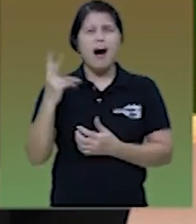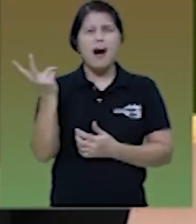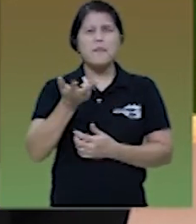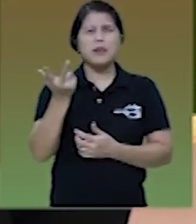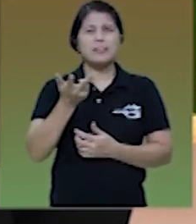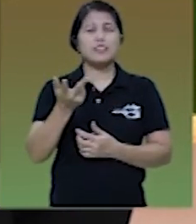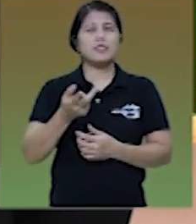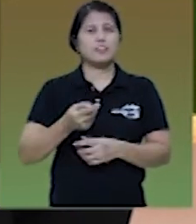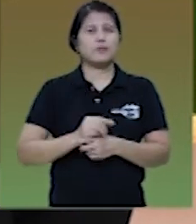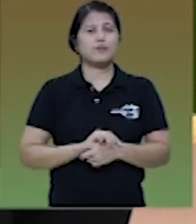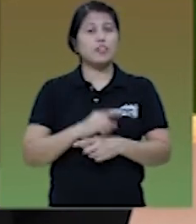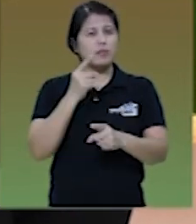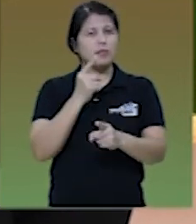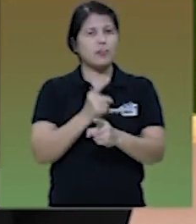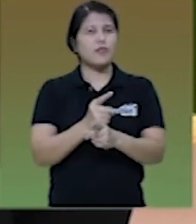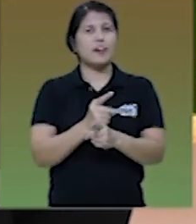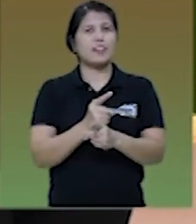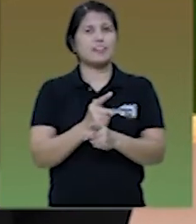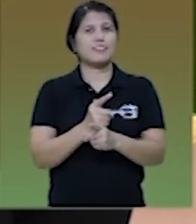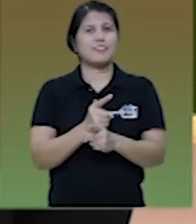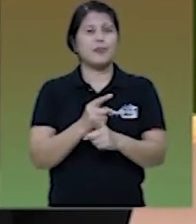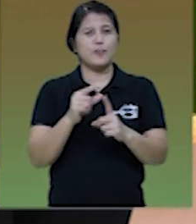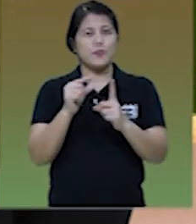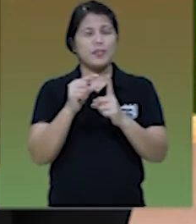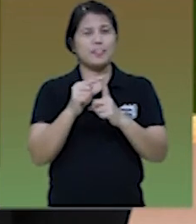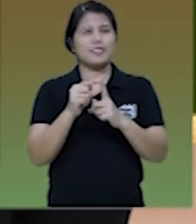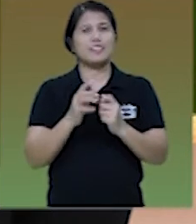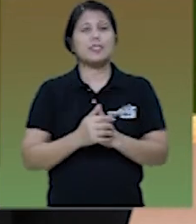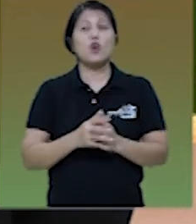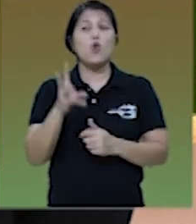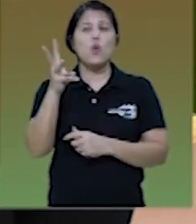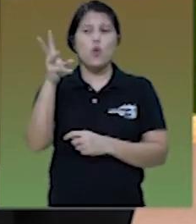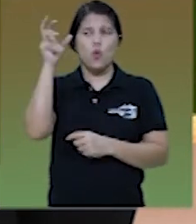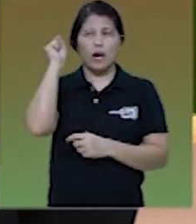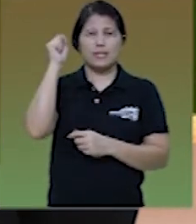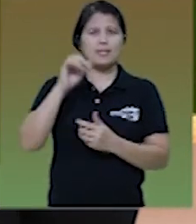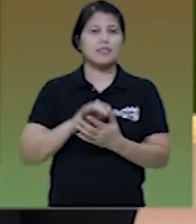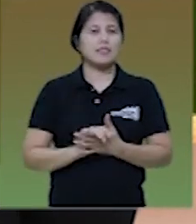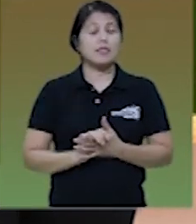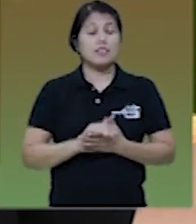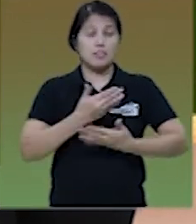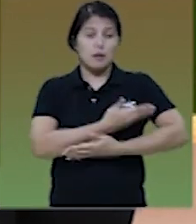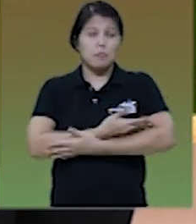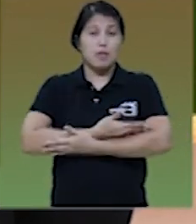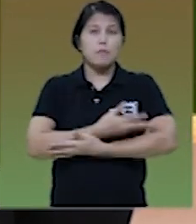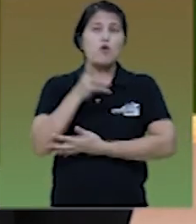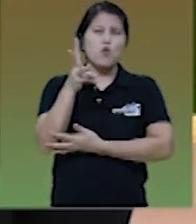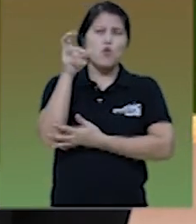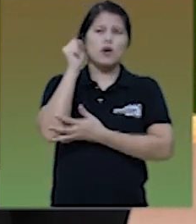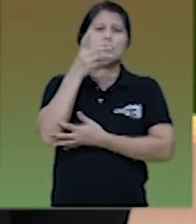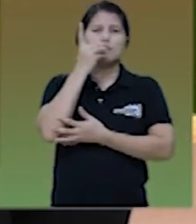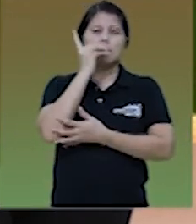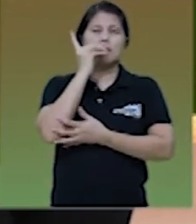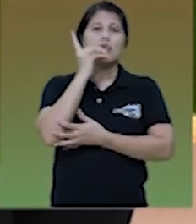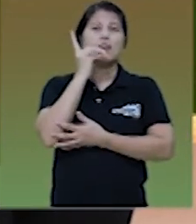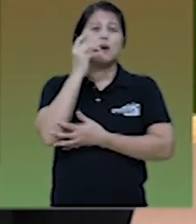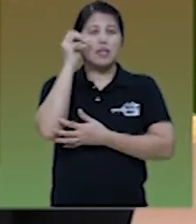Amazing! The correct be verb is was. The baby was drinking his milk a while